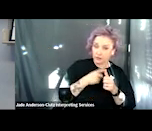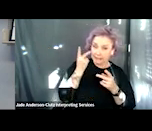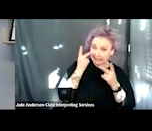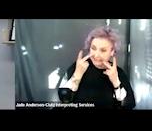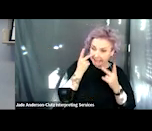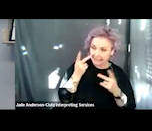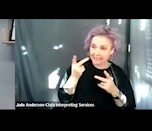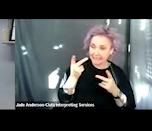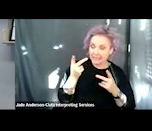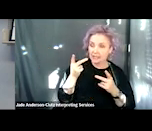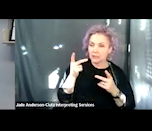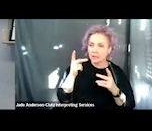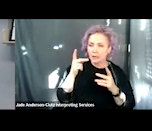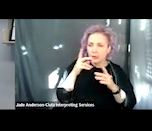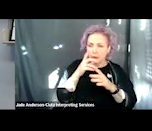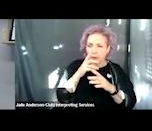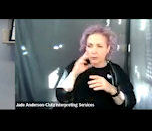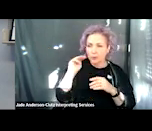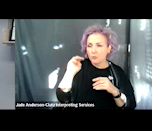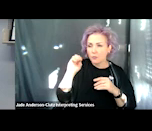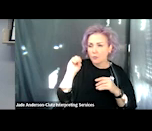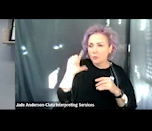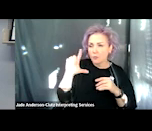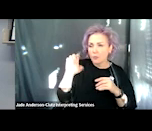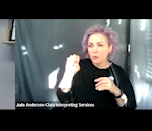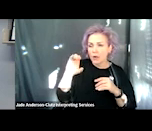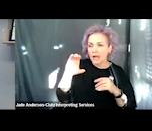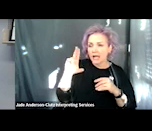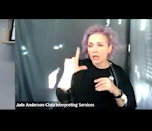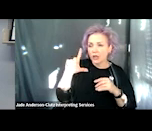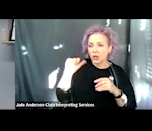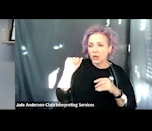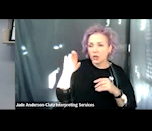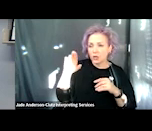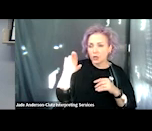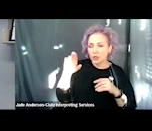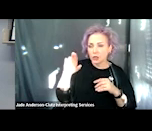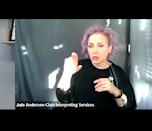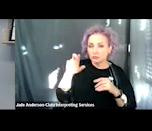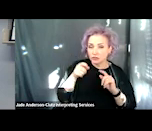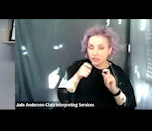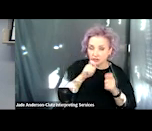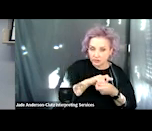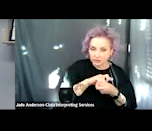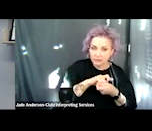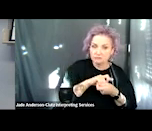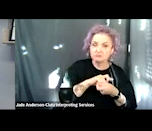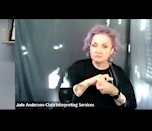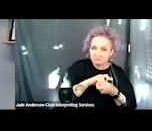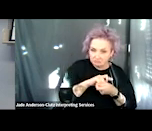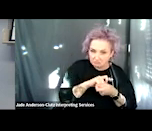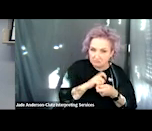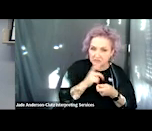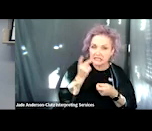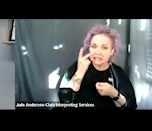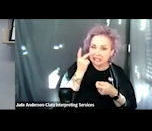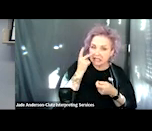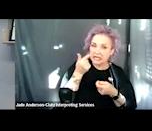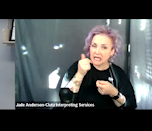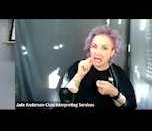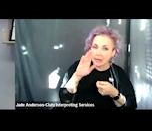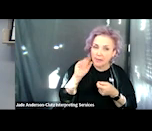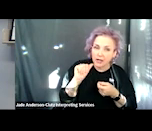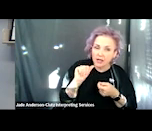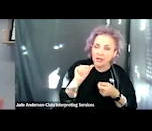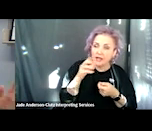have also looked at the cellular changes. So what you're seeing here are immune cells in the brain called microglia. And based on